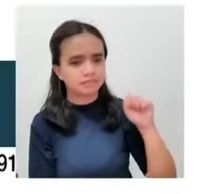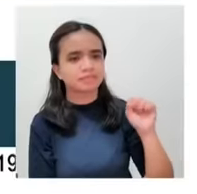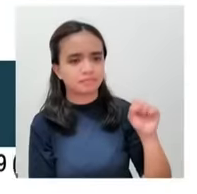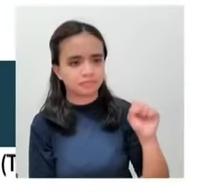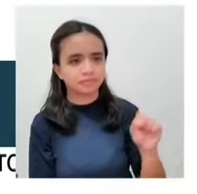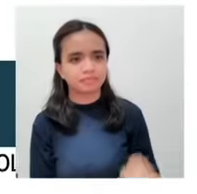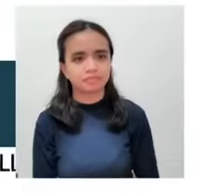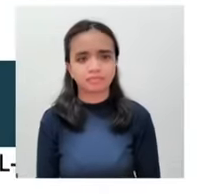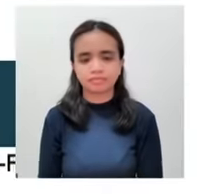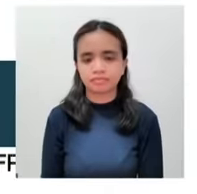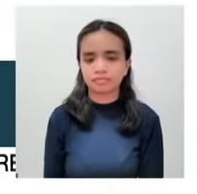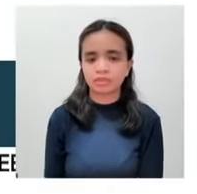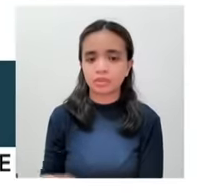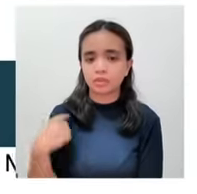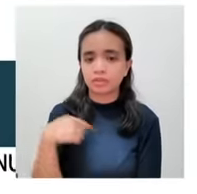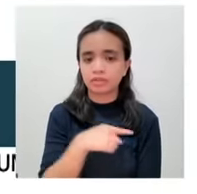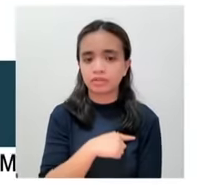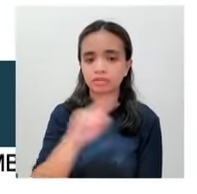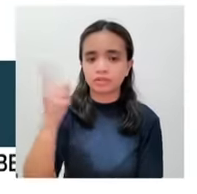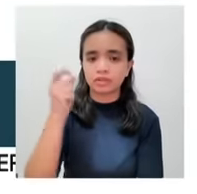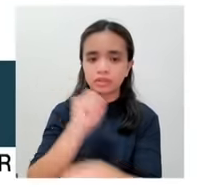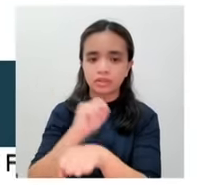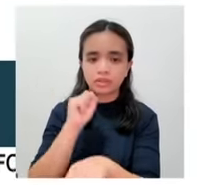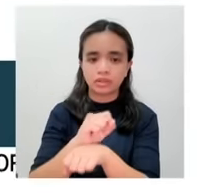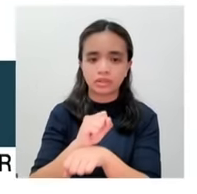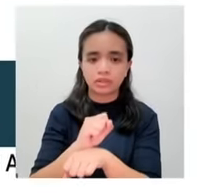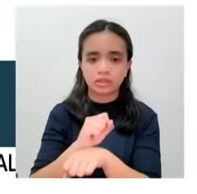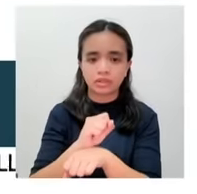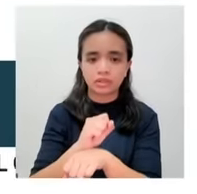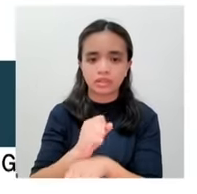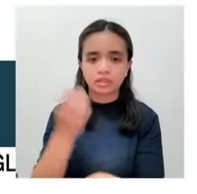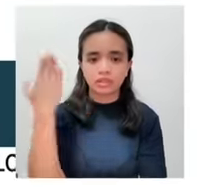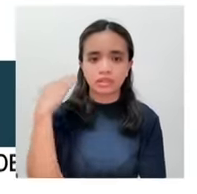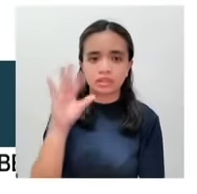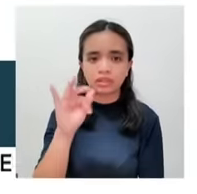Yeah. And we first worked together in